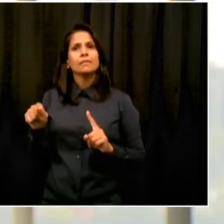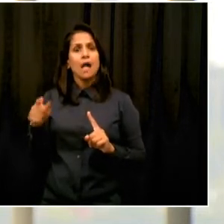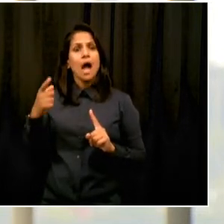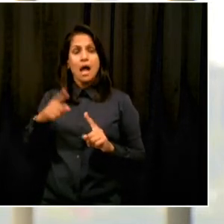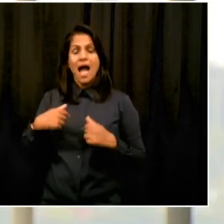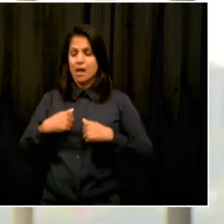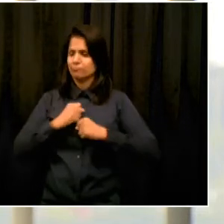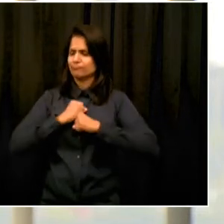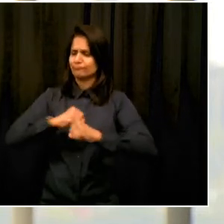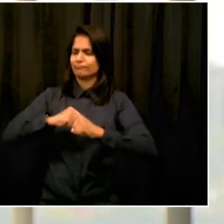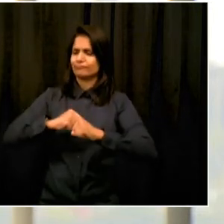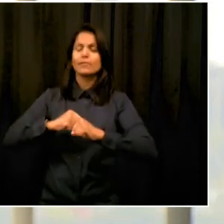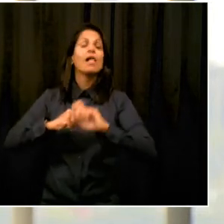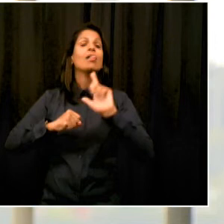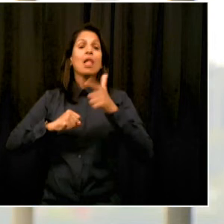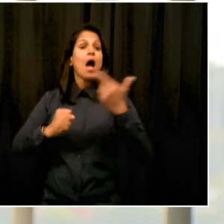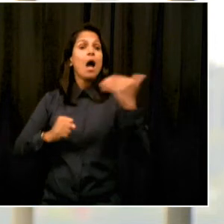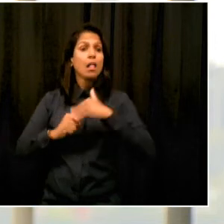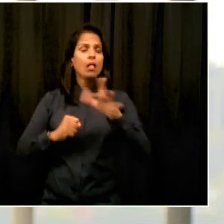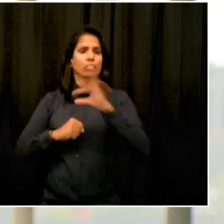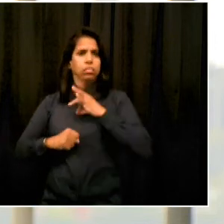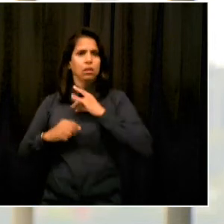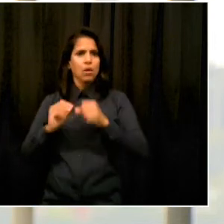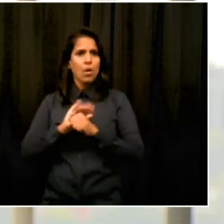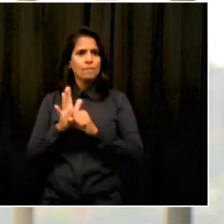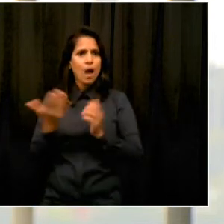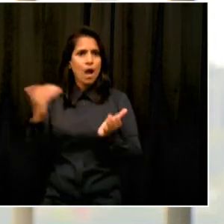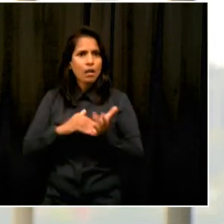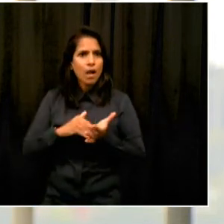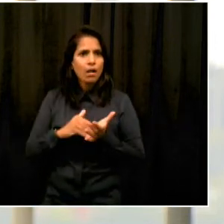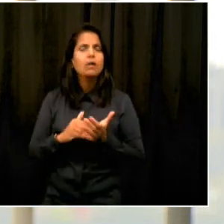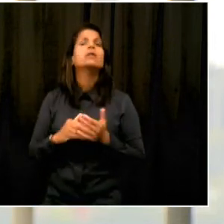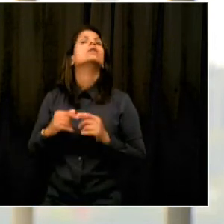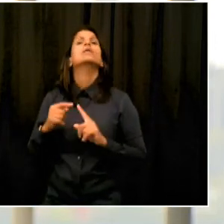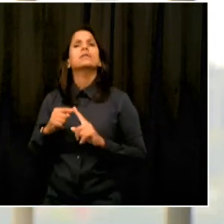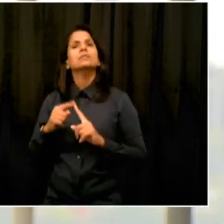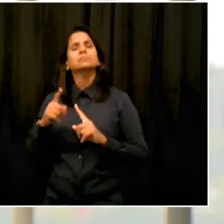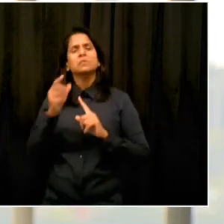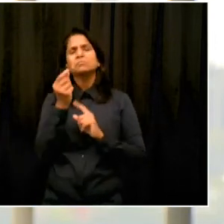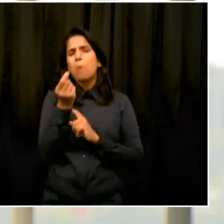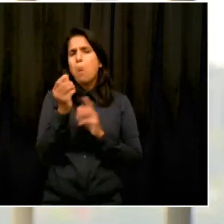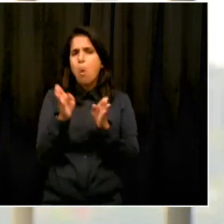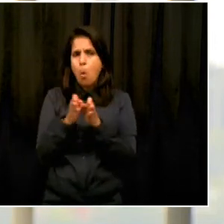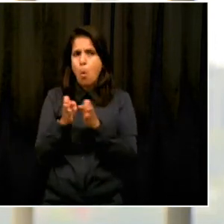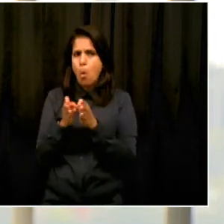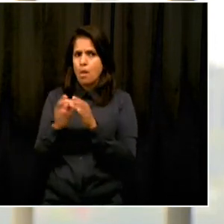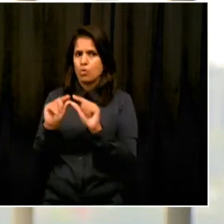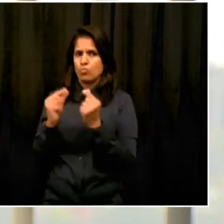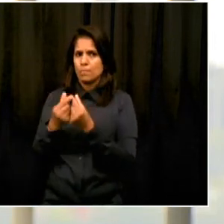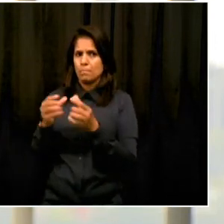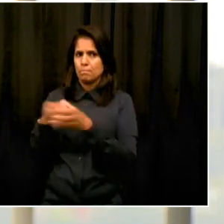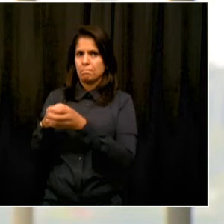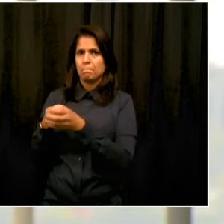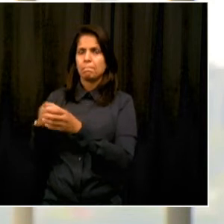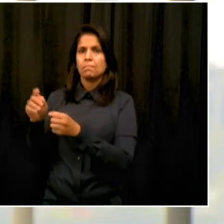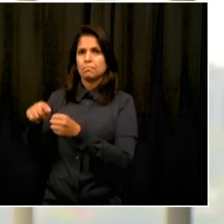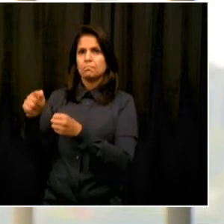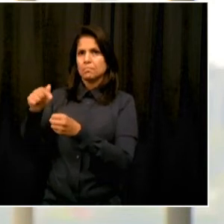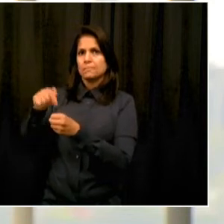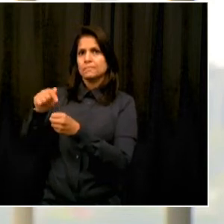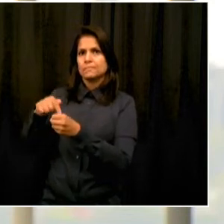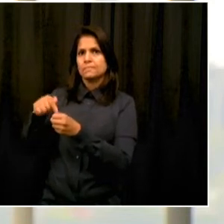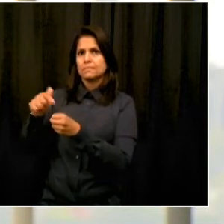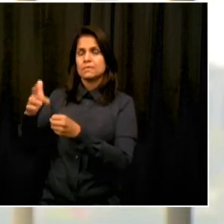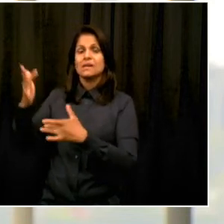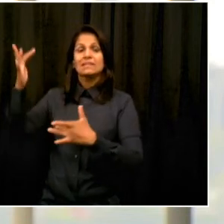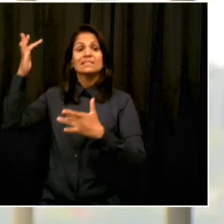recovered and therefore has antibodies, and then was subsequently reinfected with the coronavirus. I want to be very clear